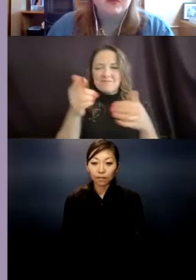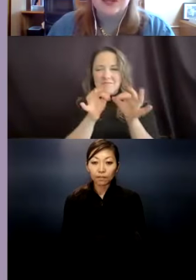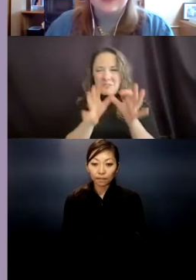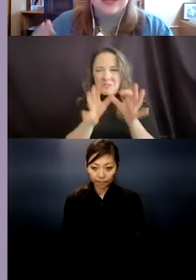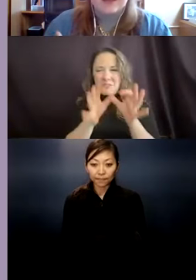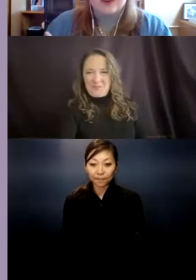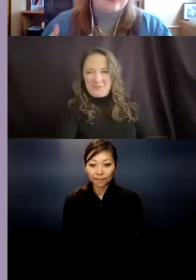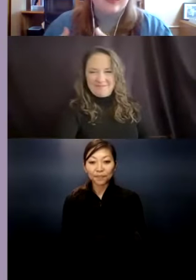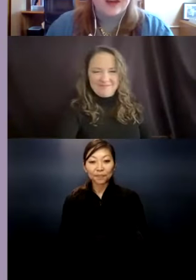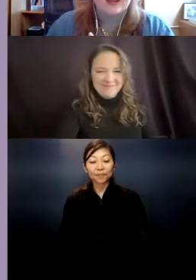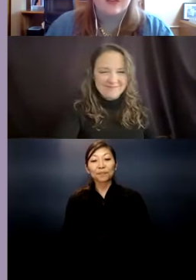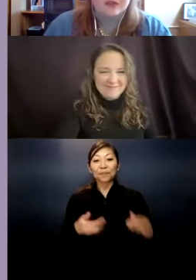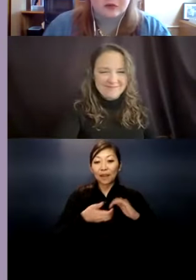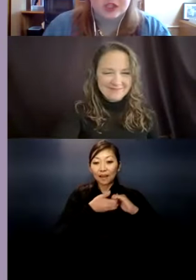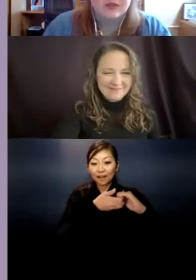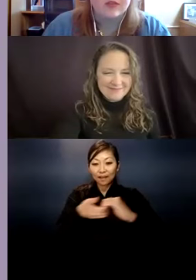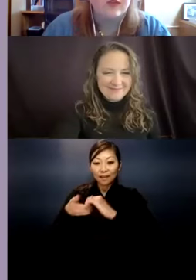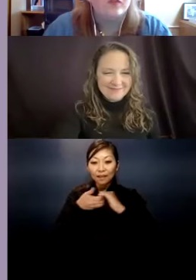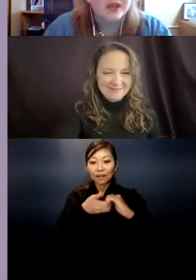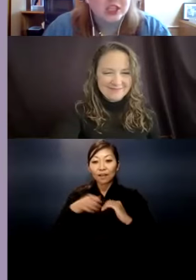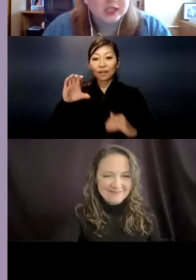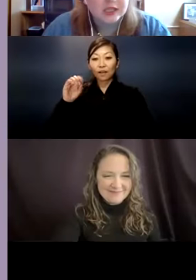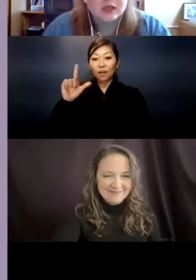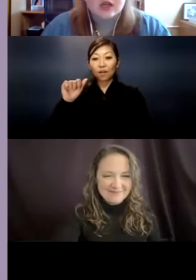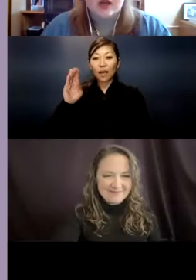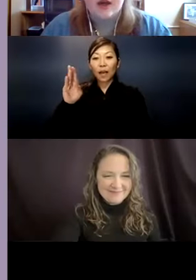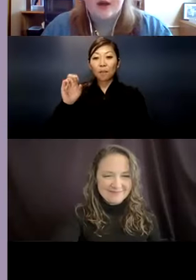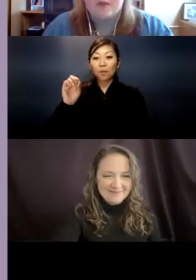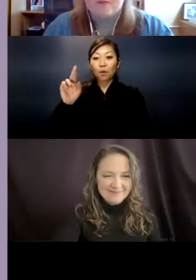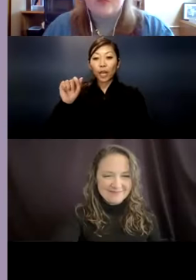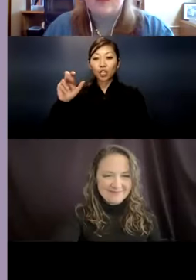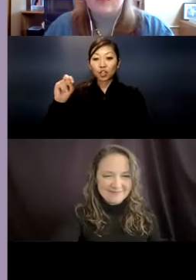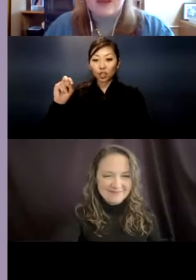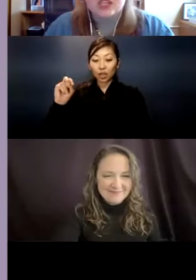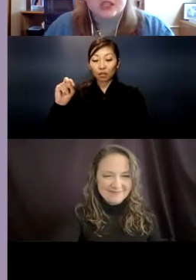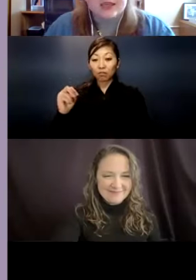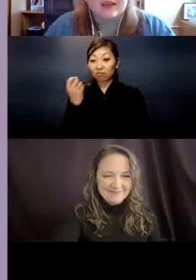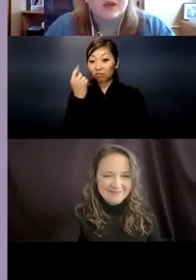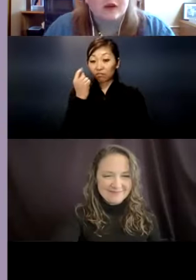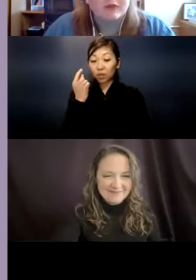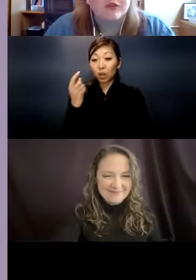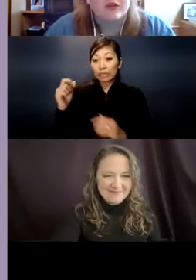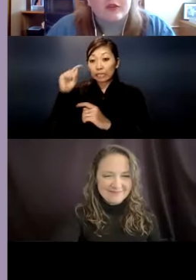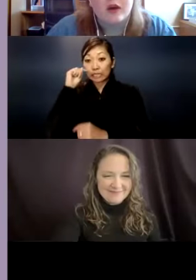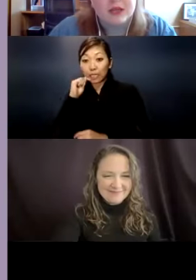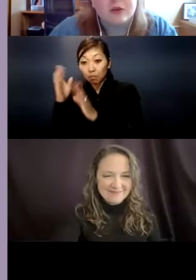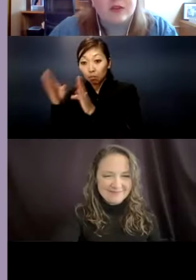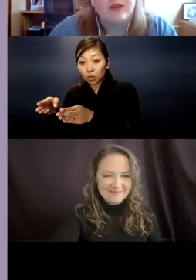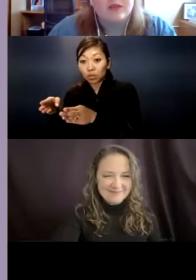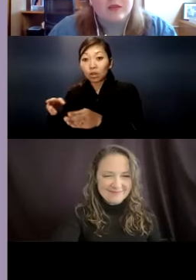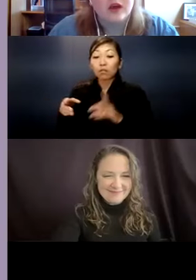want to be working together to find solutions, especially especially if a young person